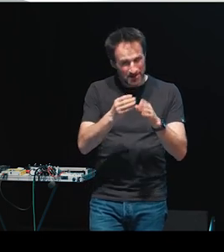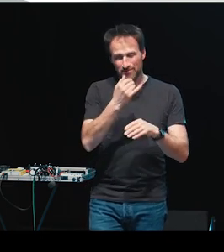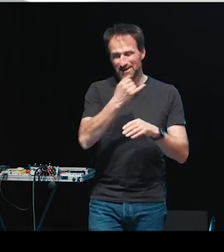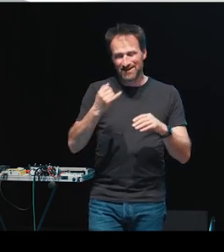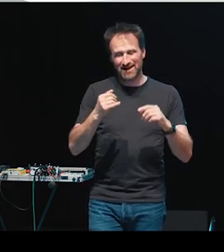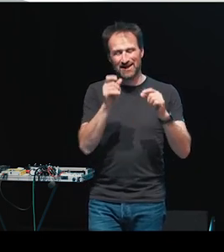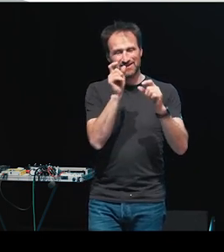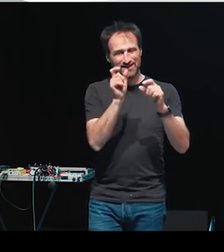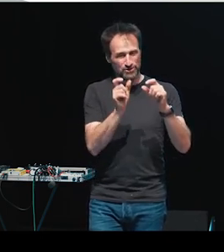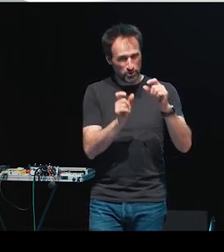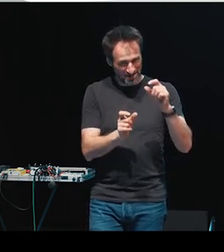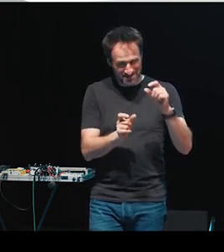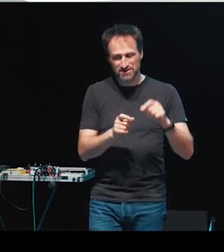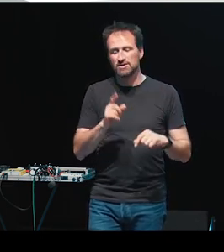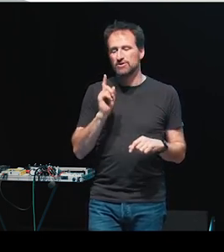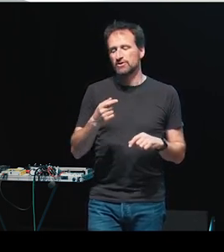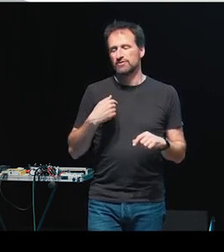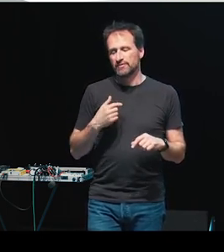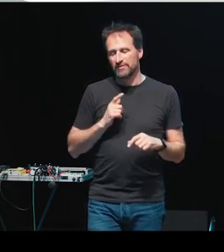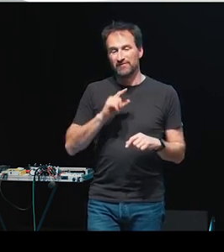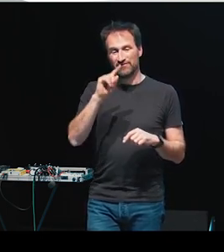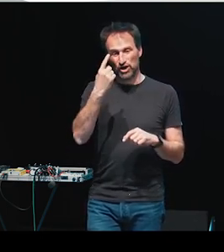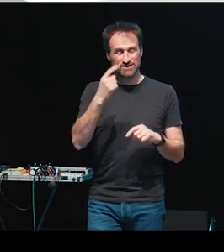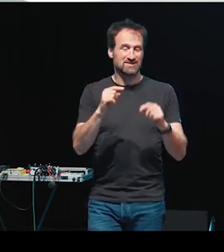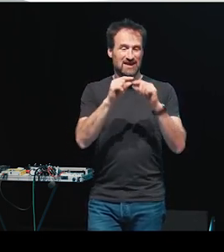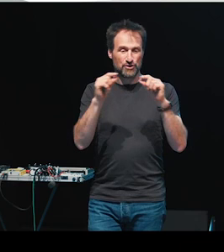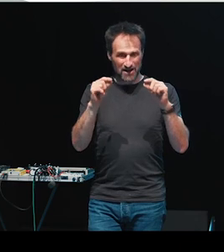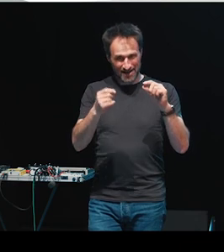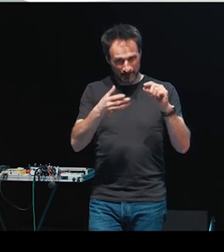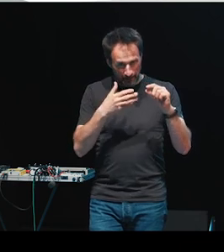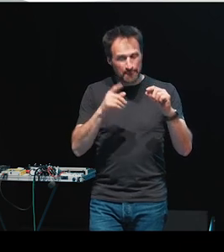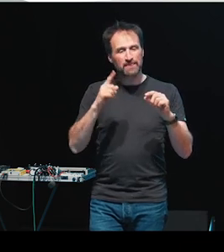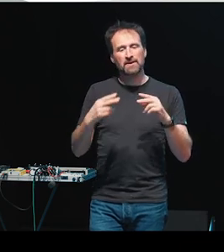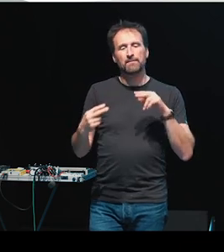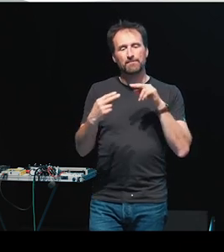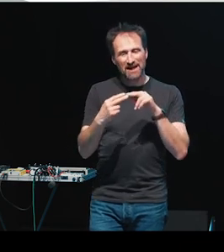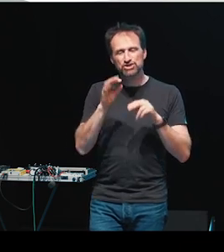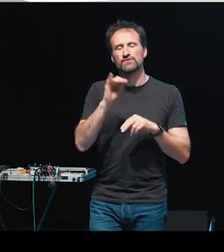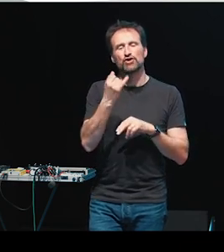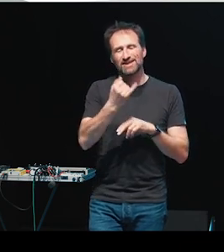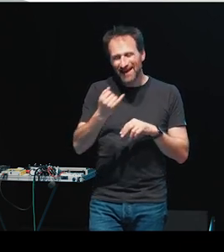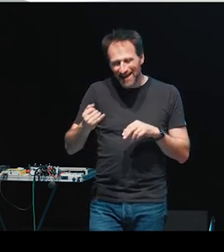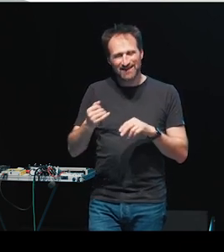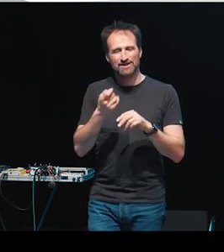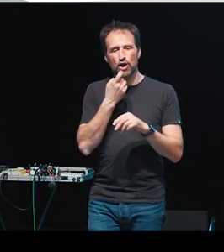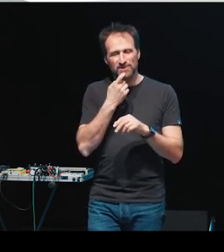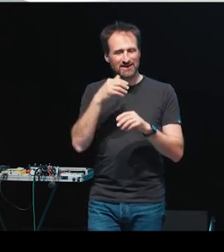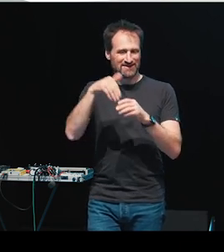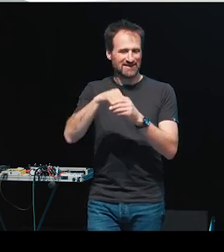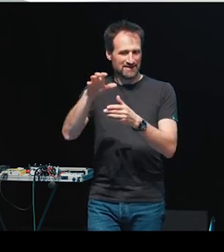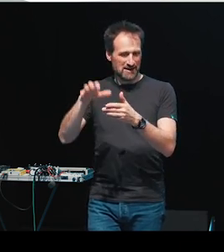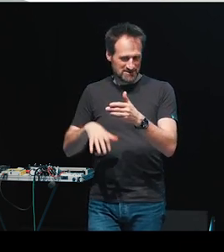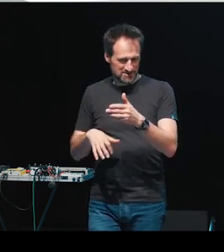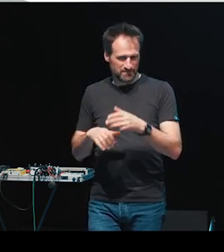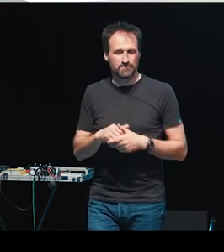getting the whole list in one response, first you get the empty array first. Then you get a patch for each object that's in the list. And of course, you could use